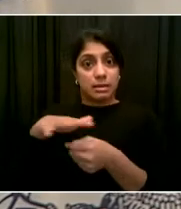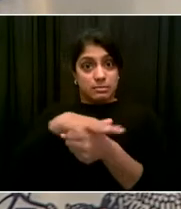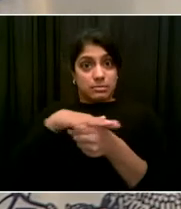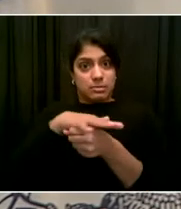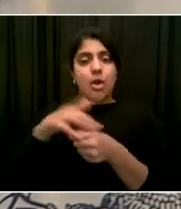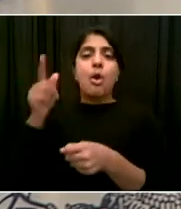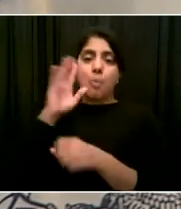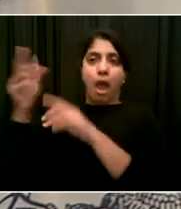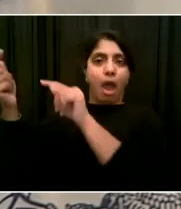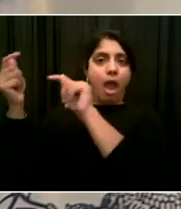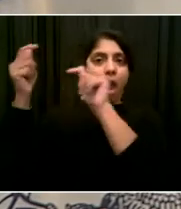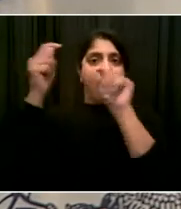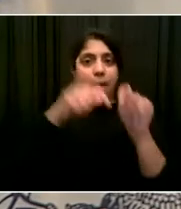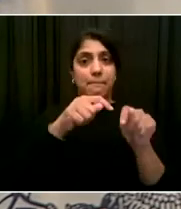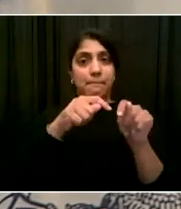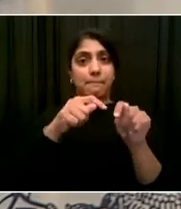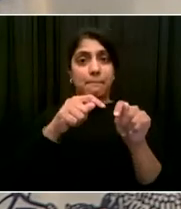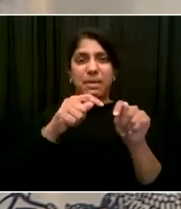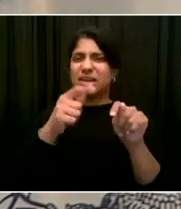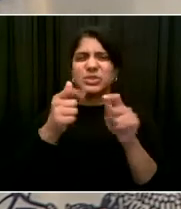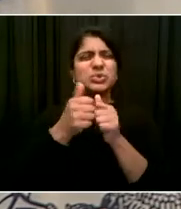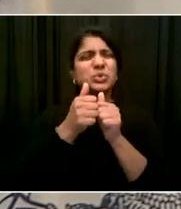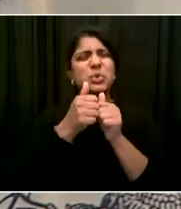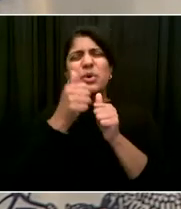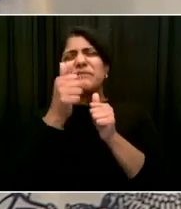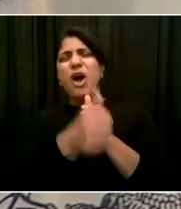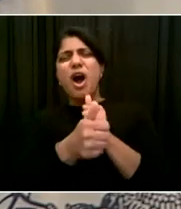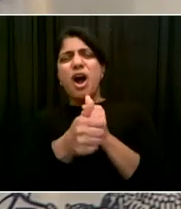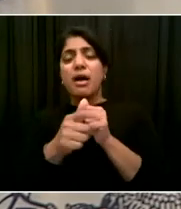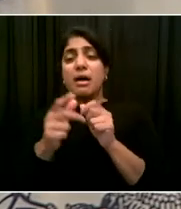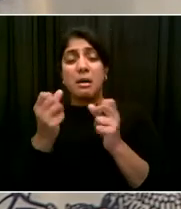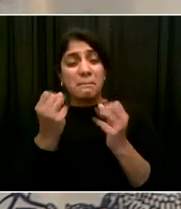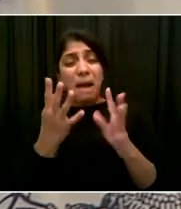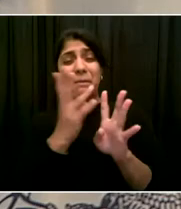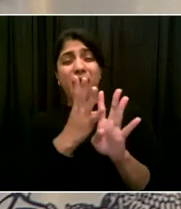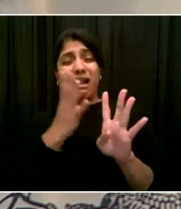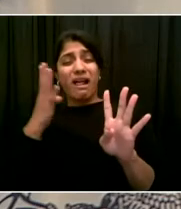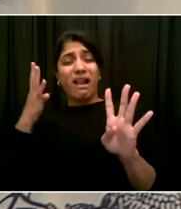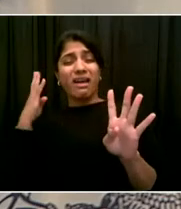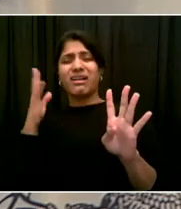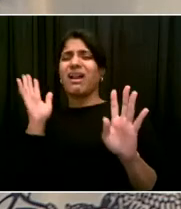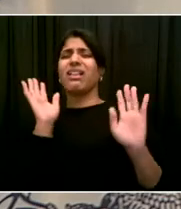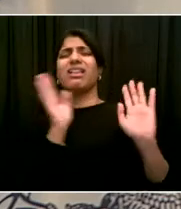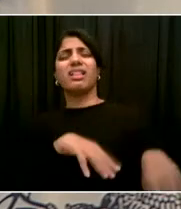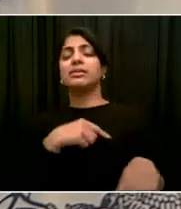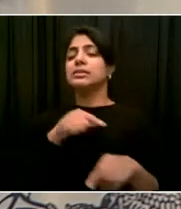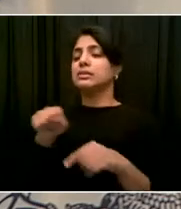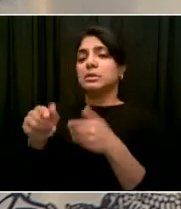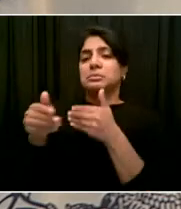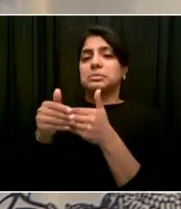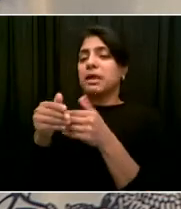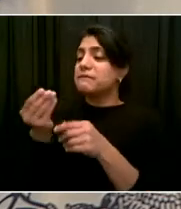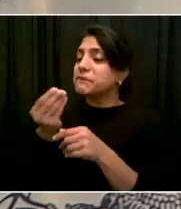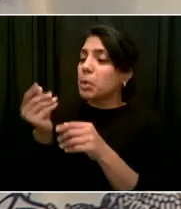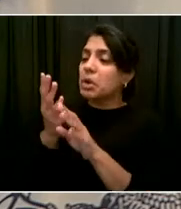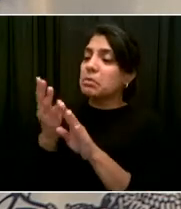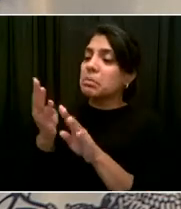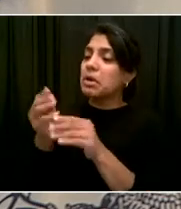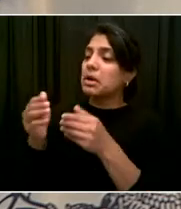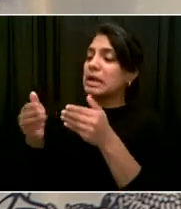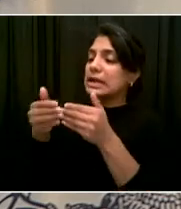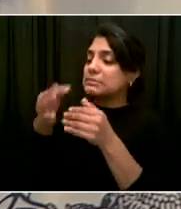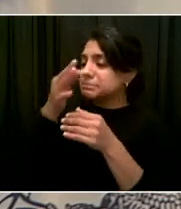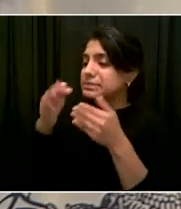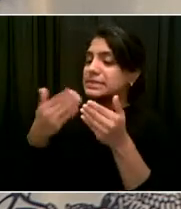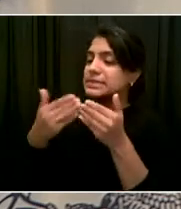decentralized. But given the high demand for testing, unprecedented because of Omicron, more sites are better.